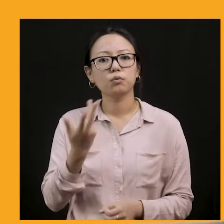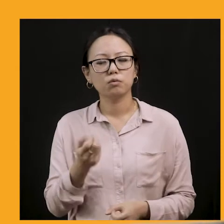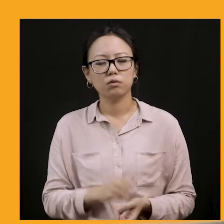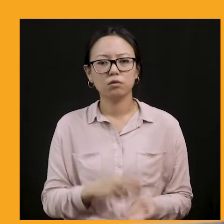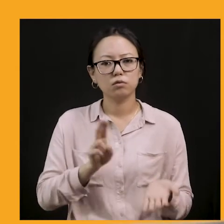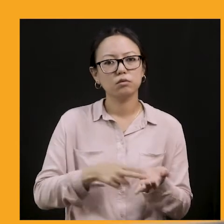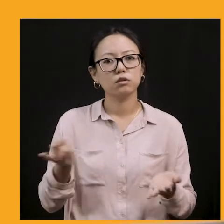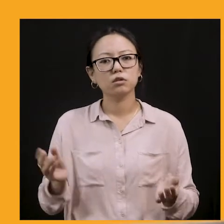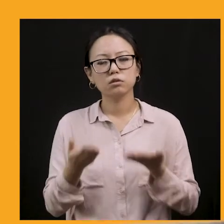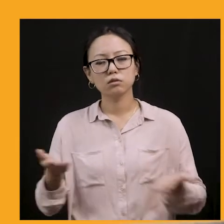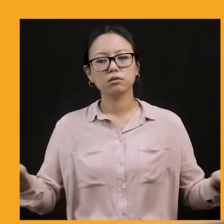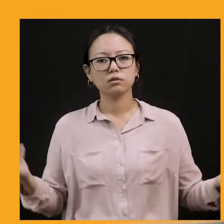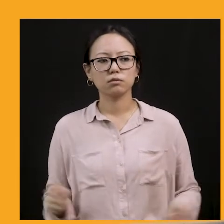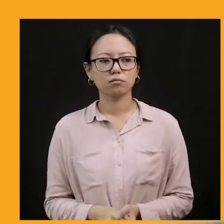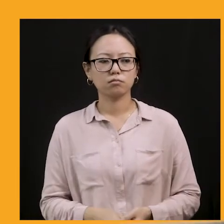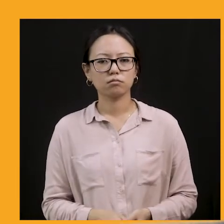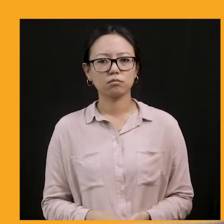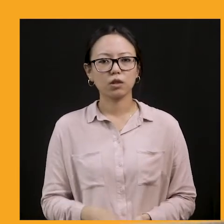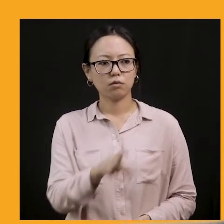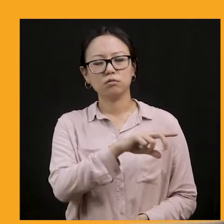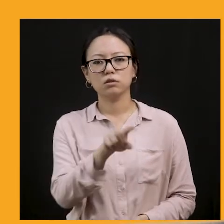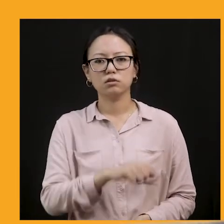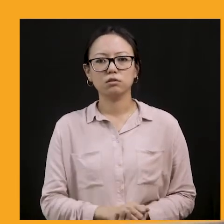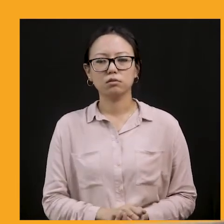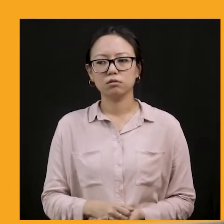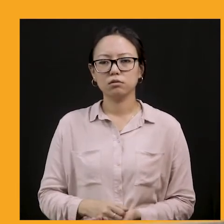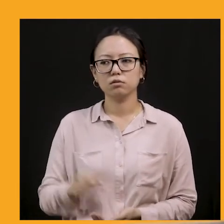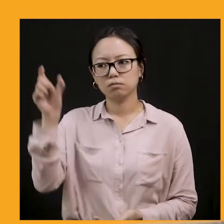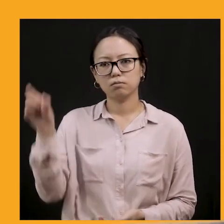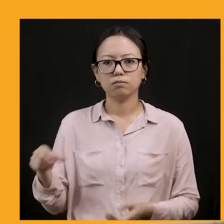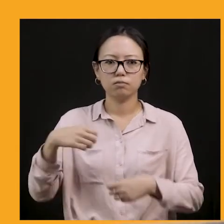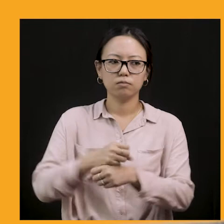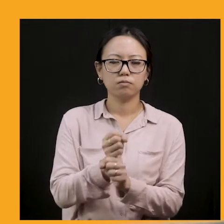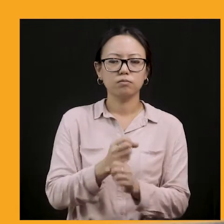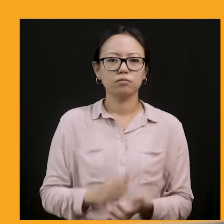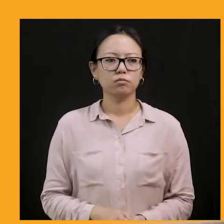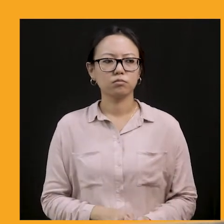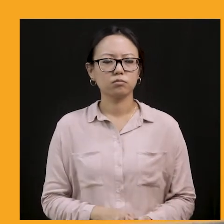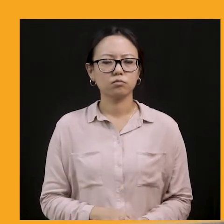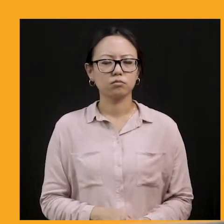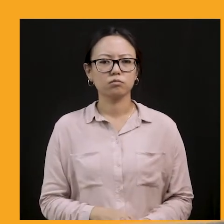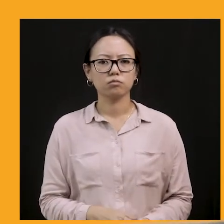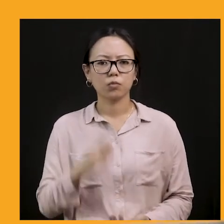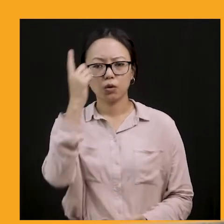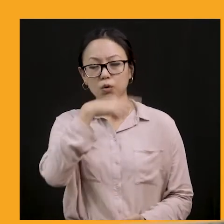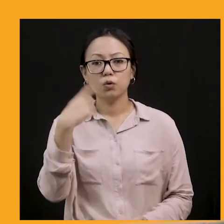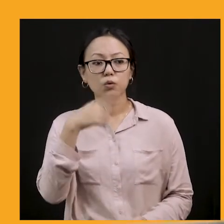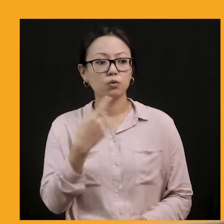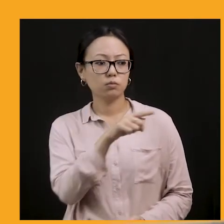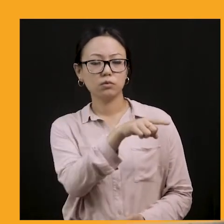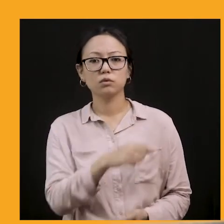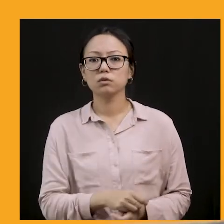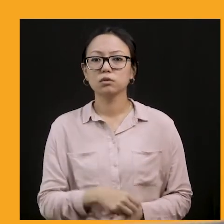man-made. Okay. Now, who make this one? A carpenter. Okay? A